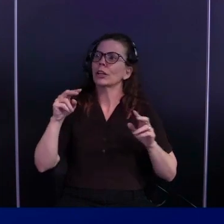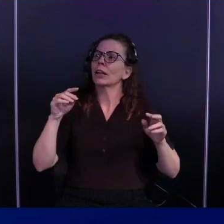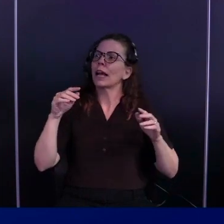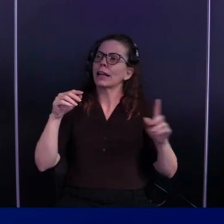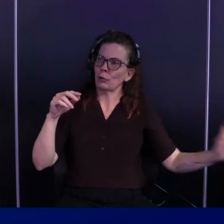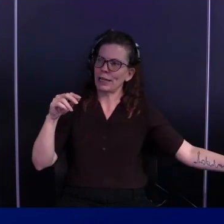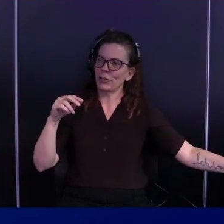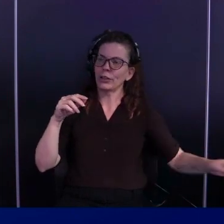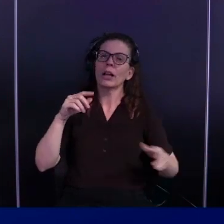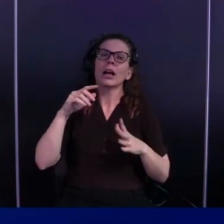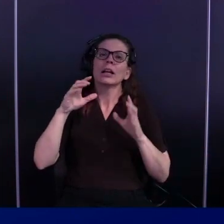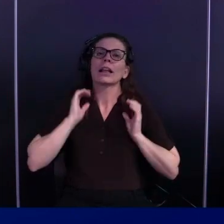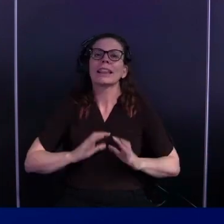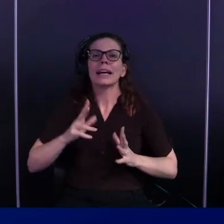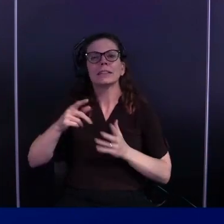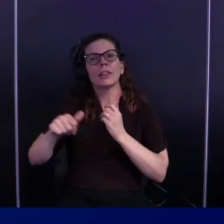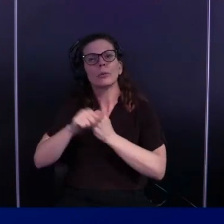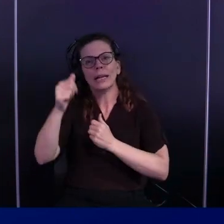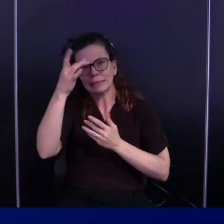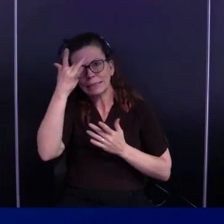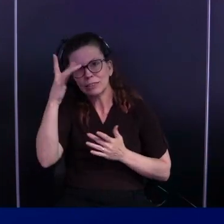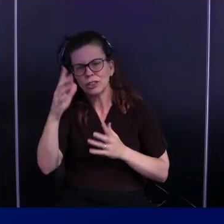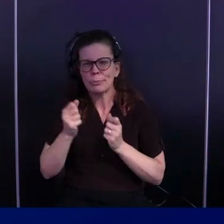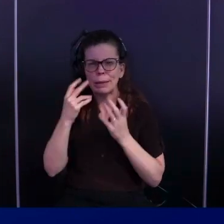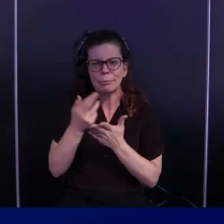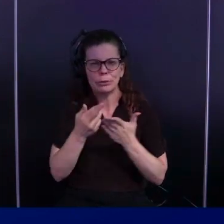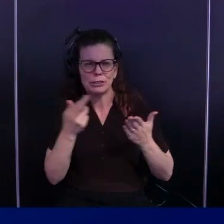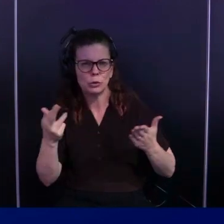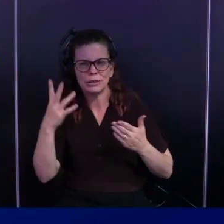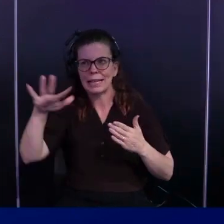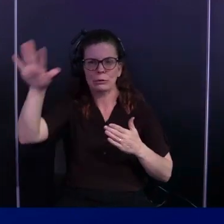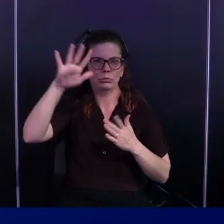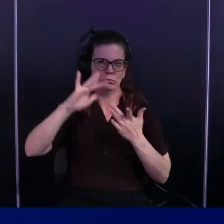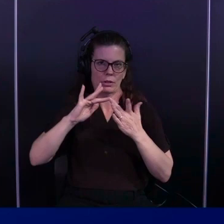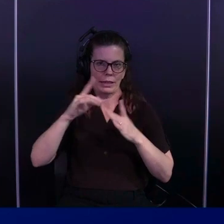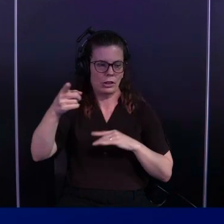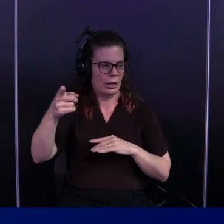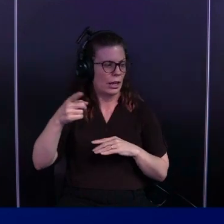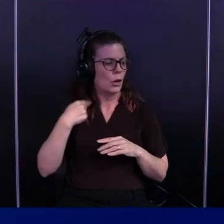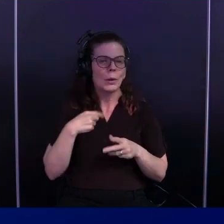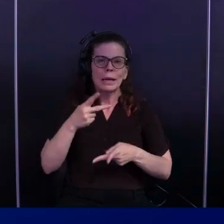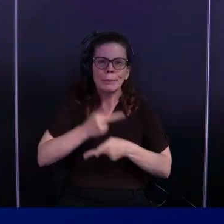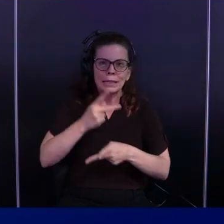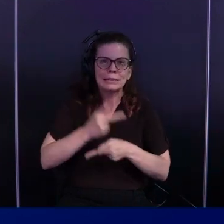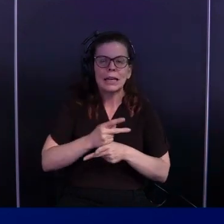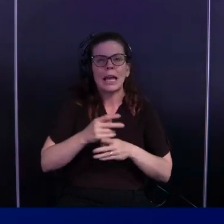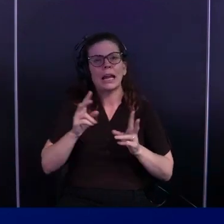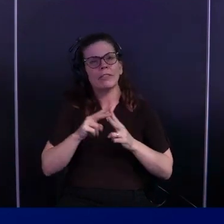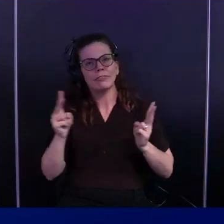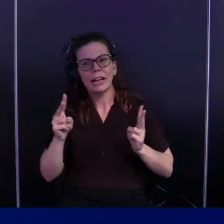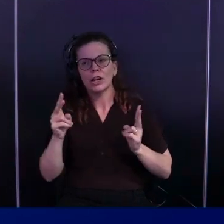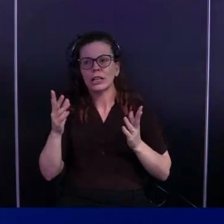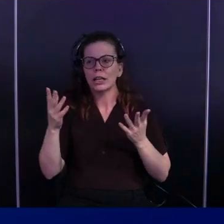from many resources out on the internet. And we maintain a very